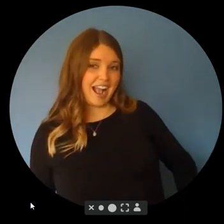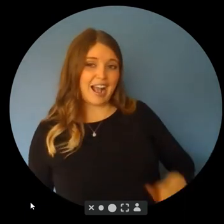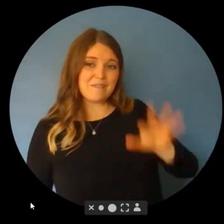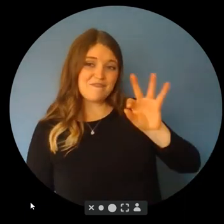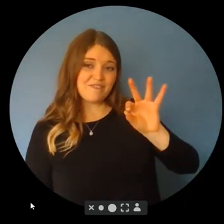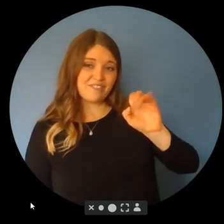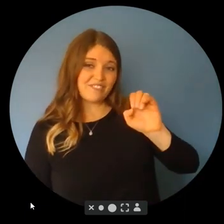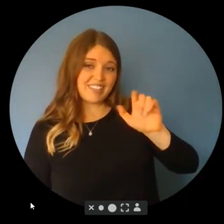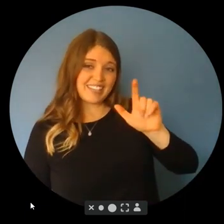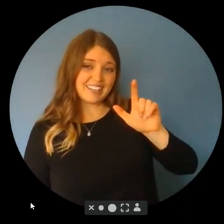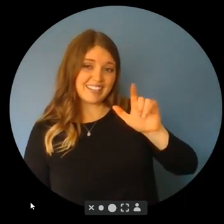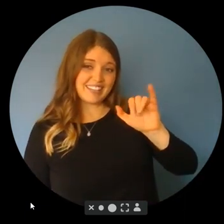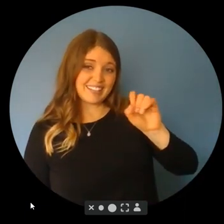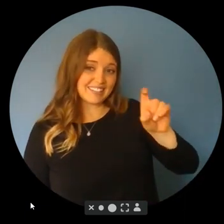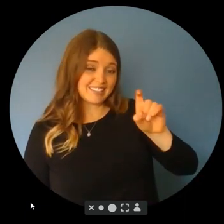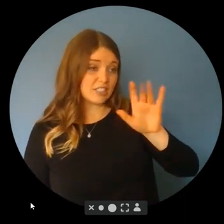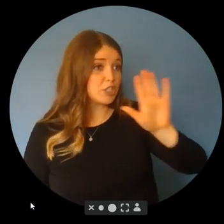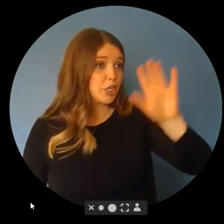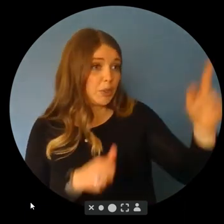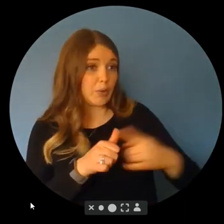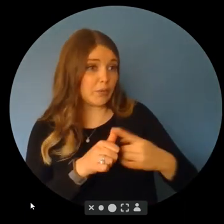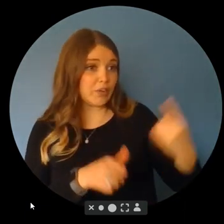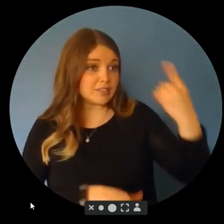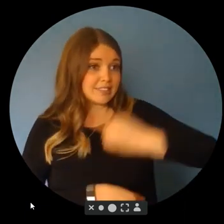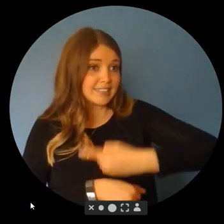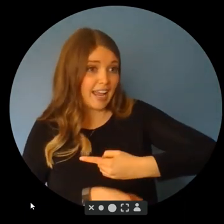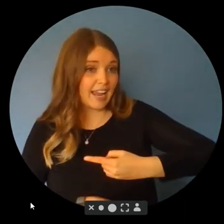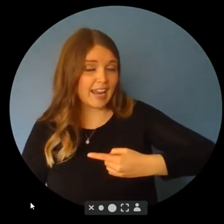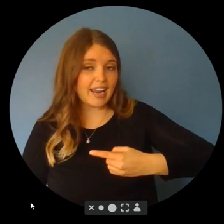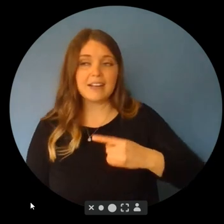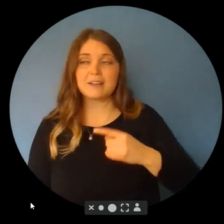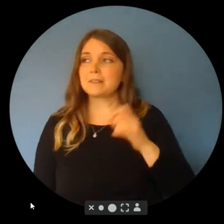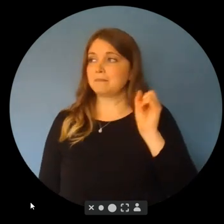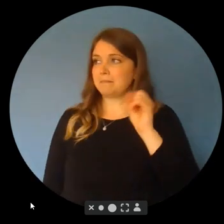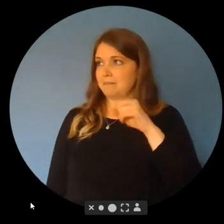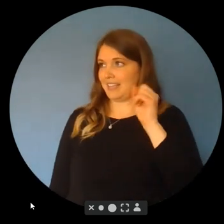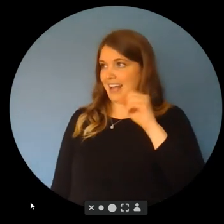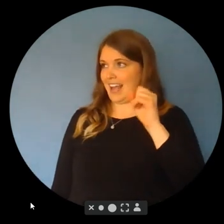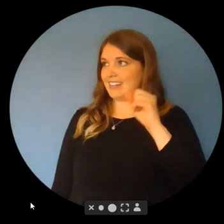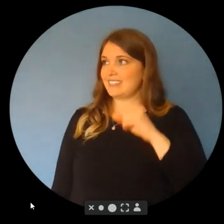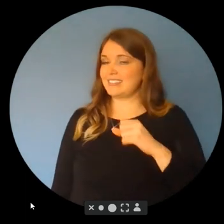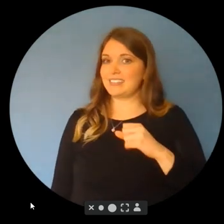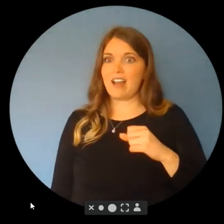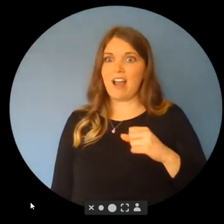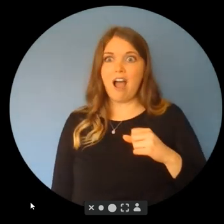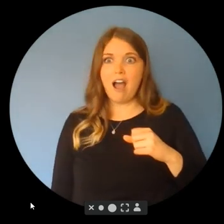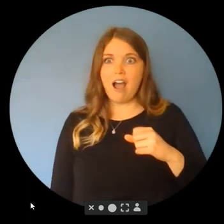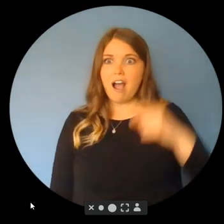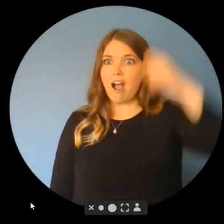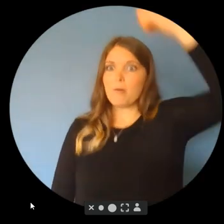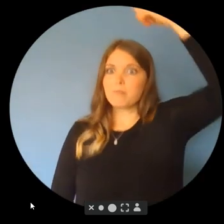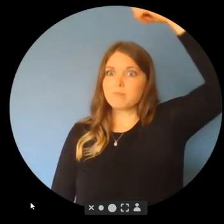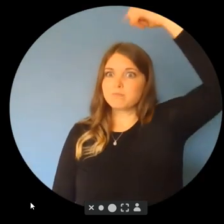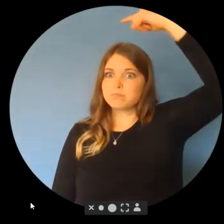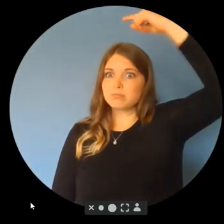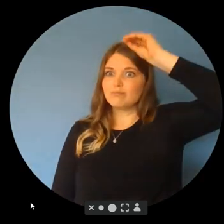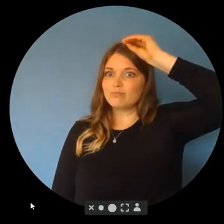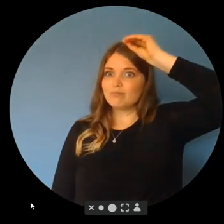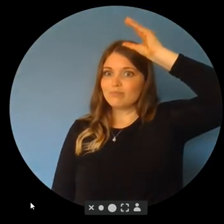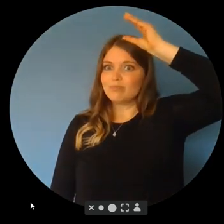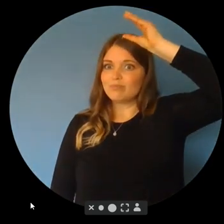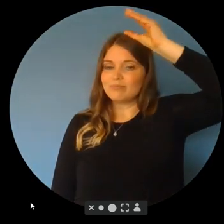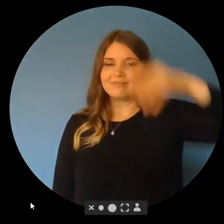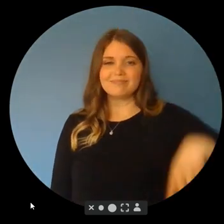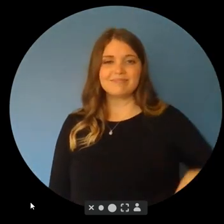this your first day? Yes, said the little boy he was sitting next to. And look it, his bucket was almost empty and now it has a drop in